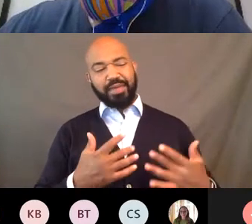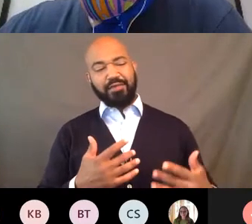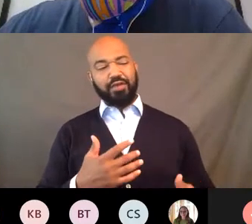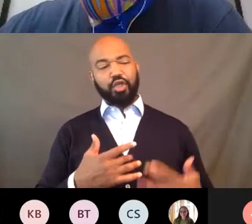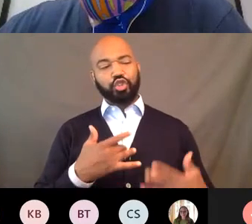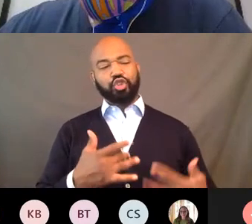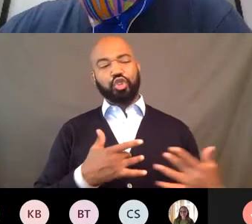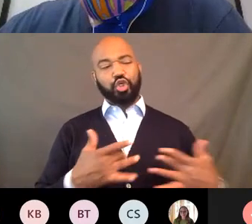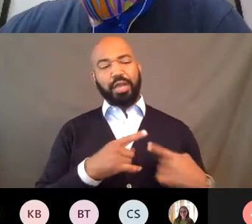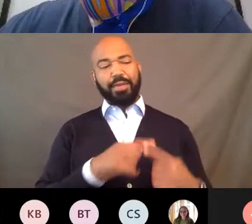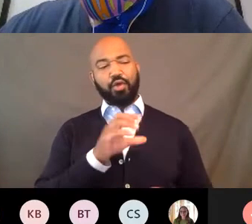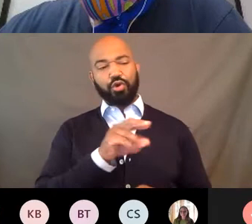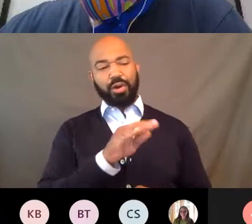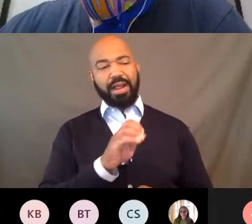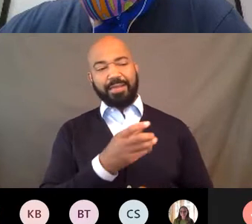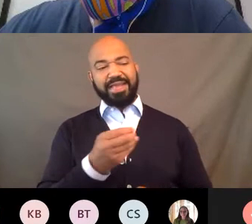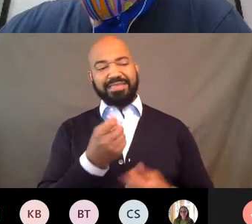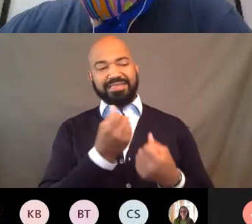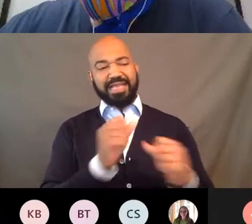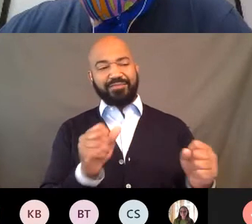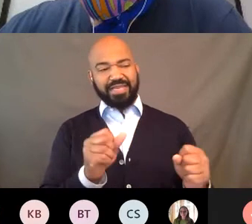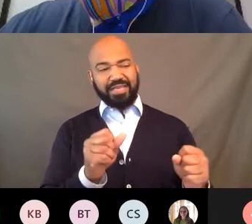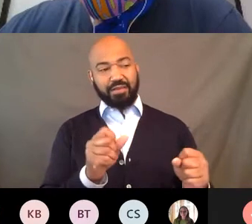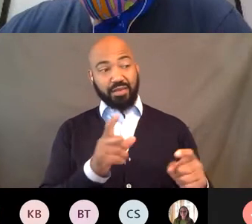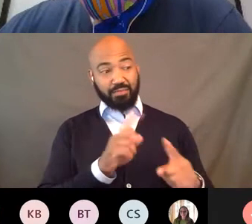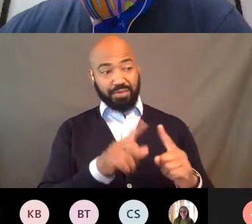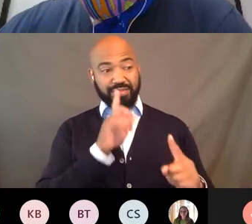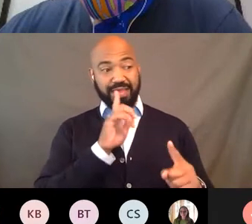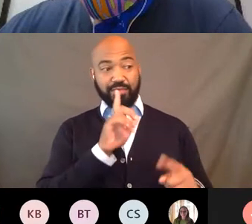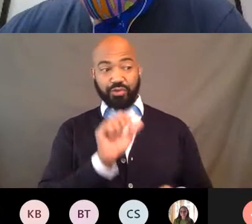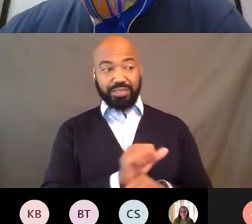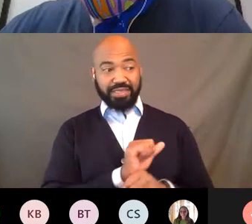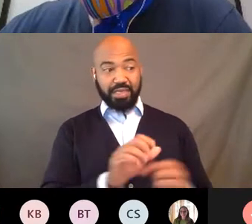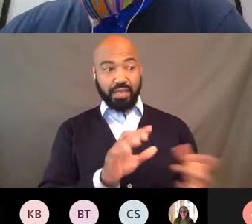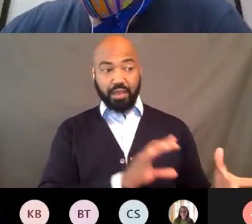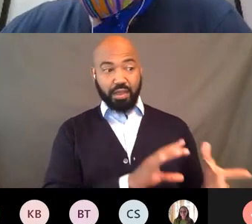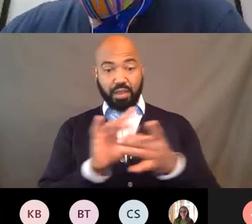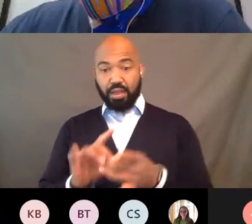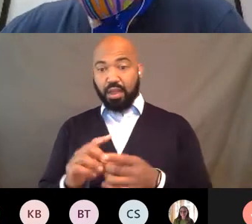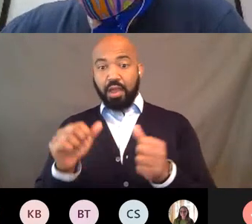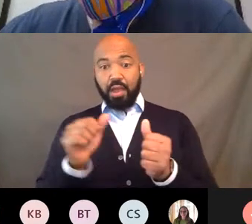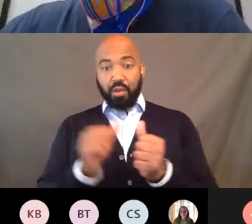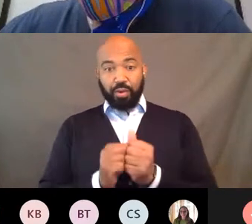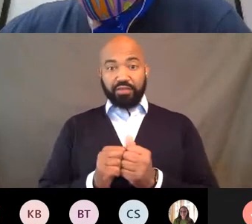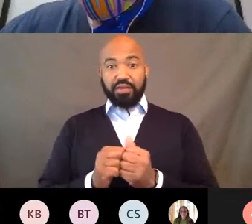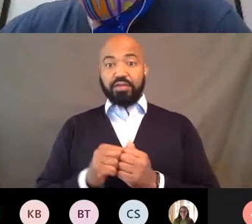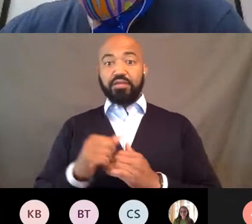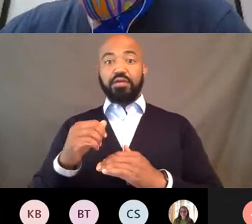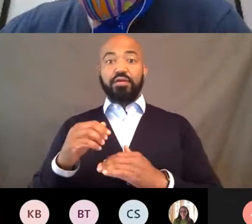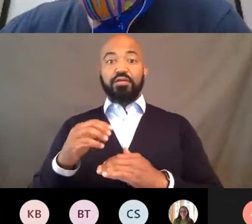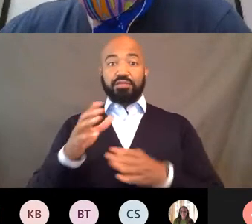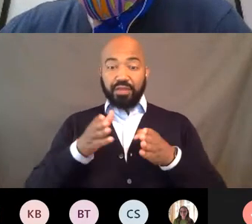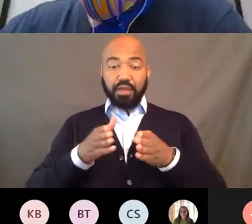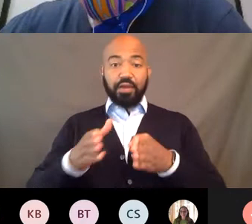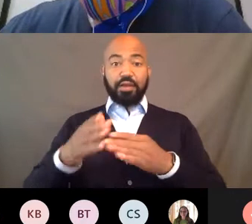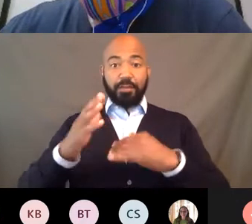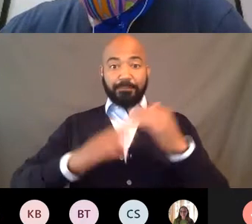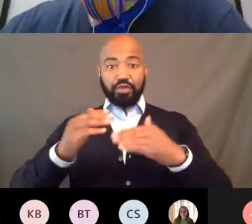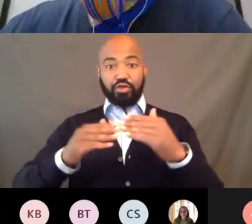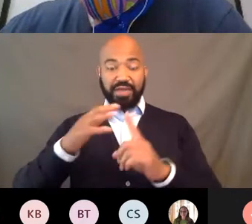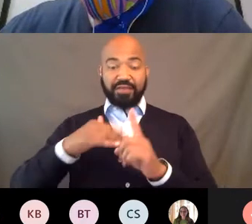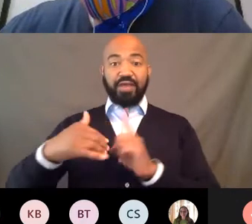does that necessarily correlate to the built environment? And which I think it does, and I think